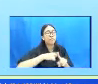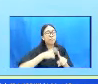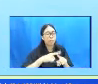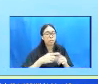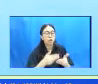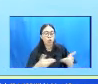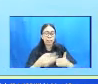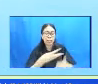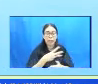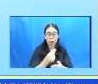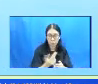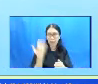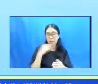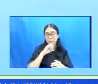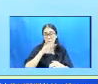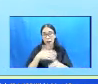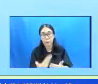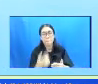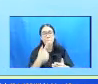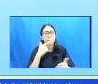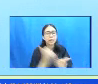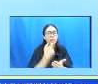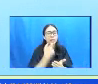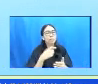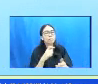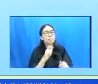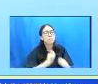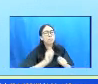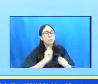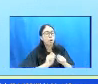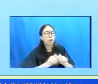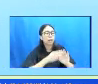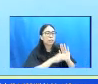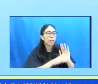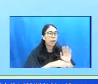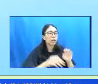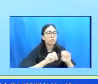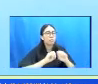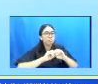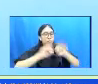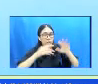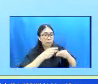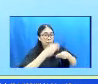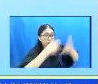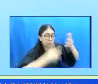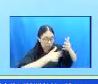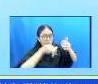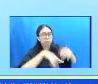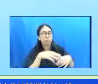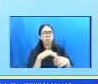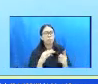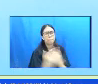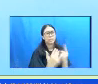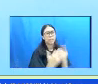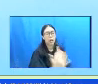policy making and ensuring that people that have, for example, land rights are also involved in those